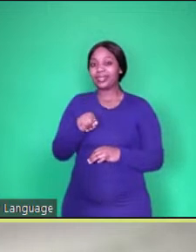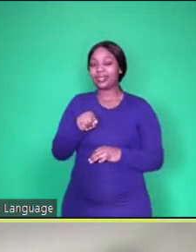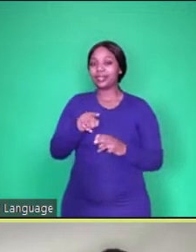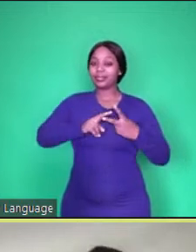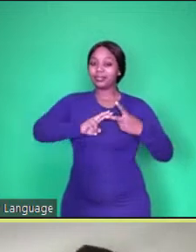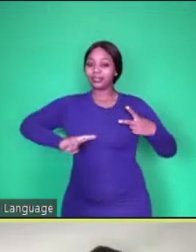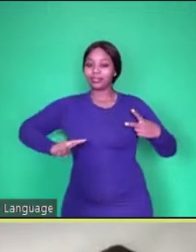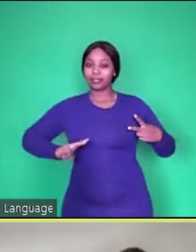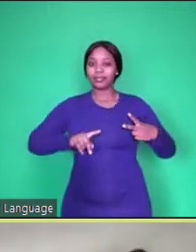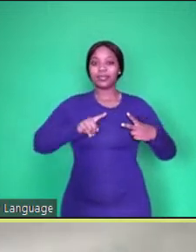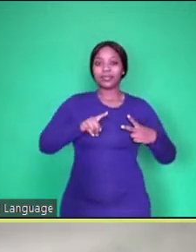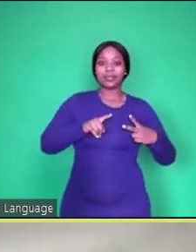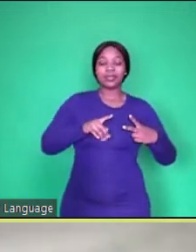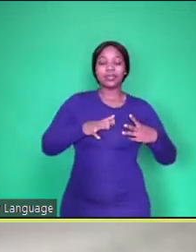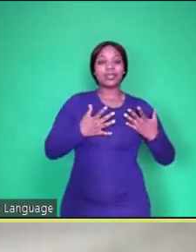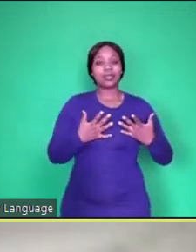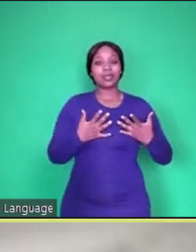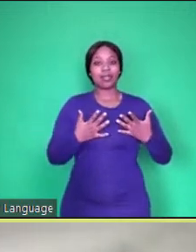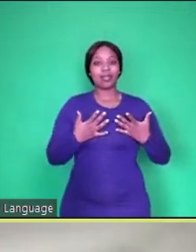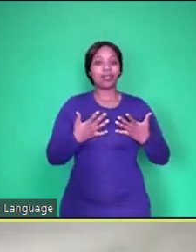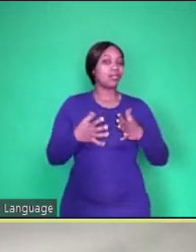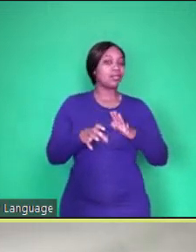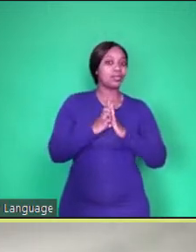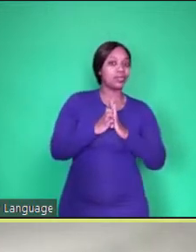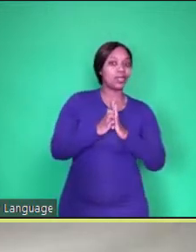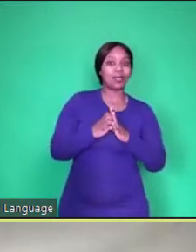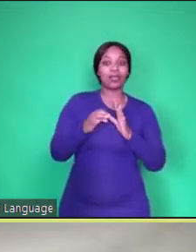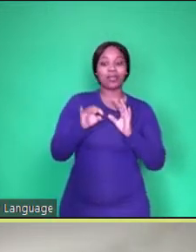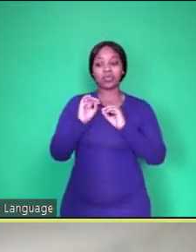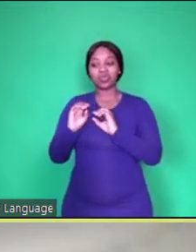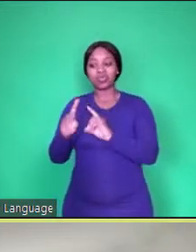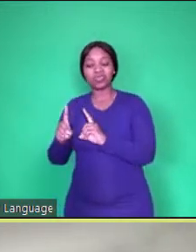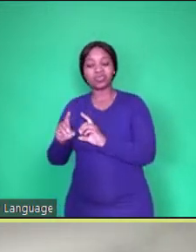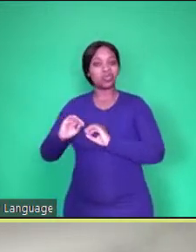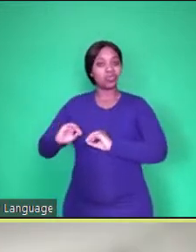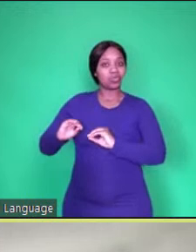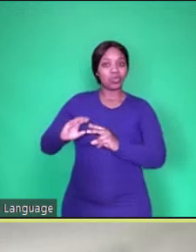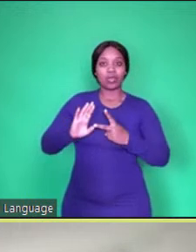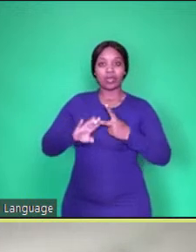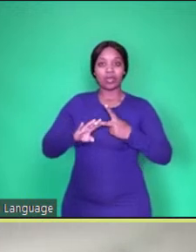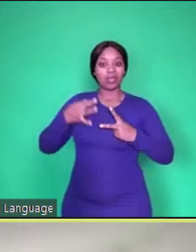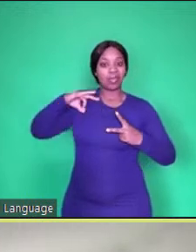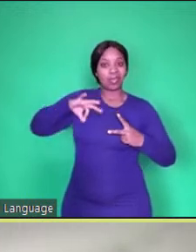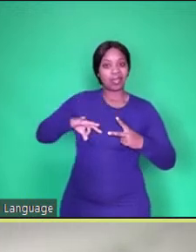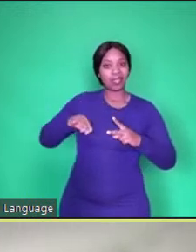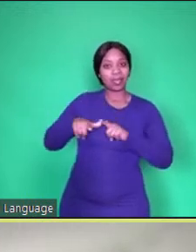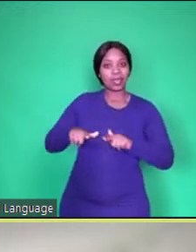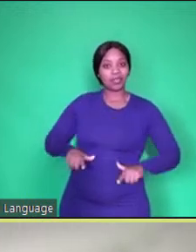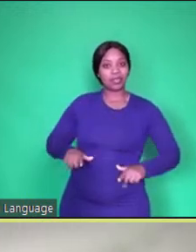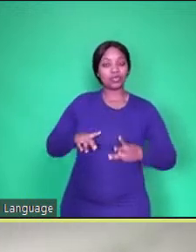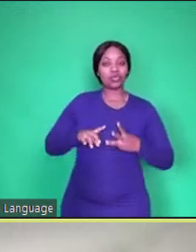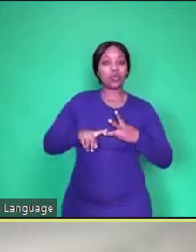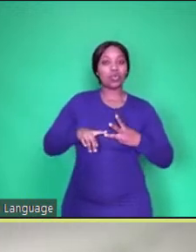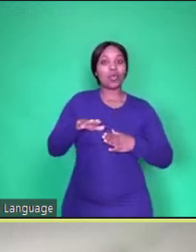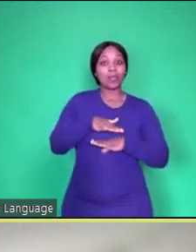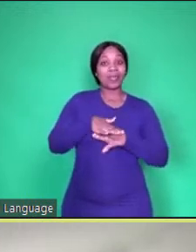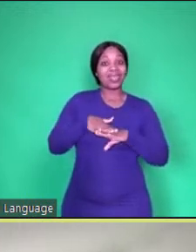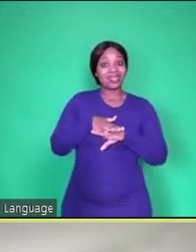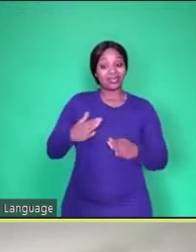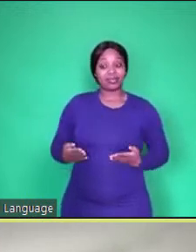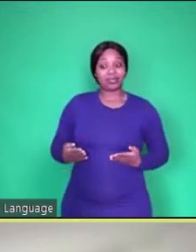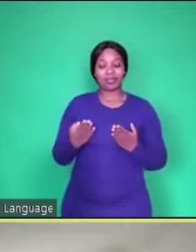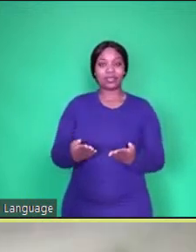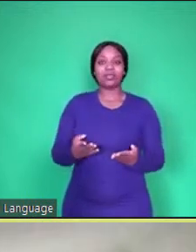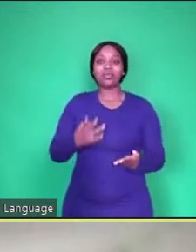indicators such as education or income levels or access to basic services, you'll see that there's a stark